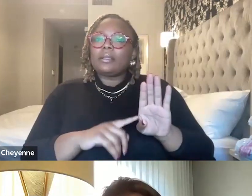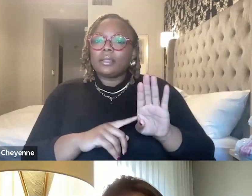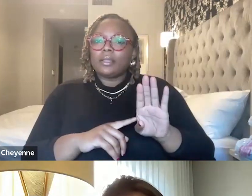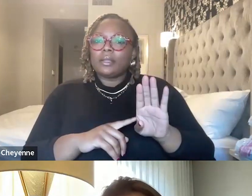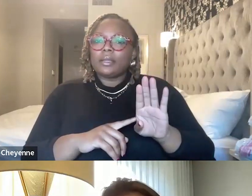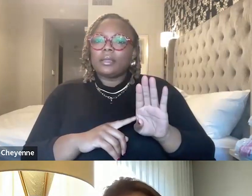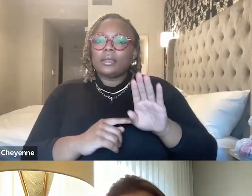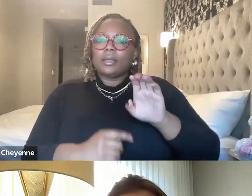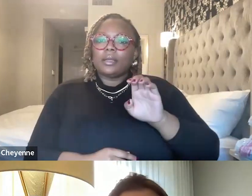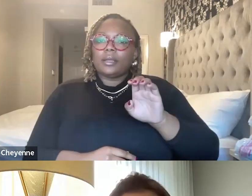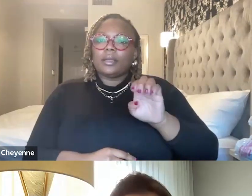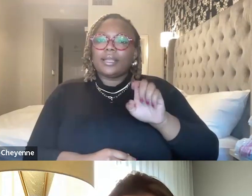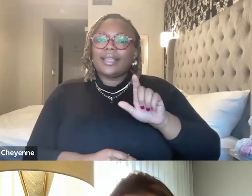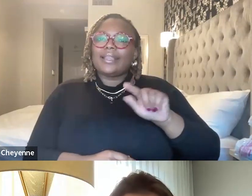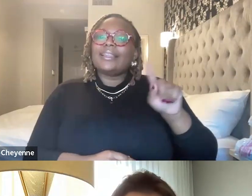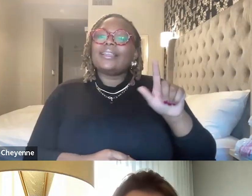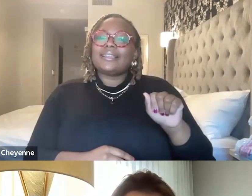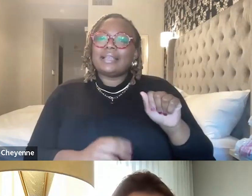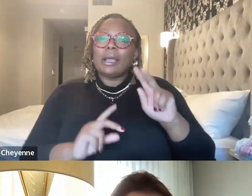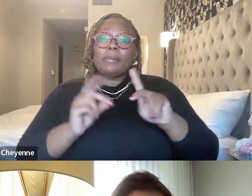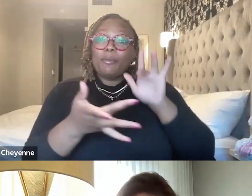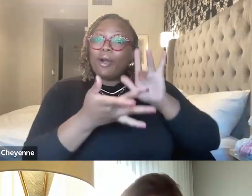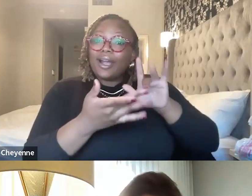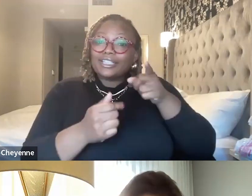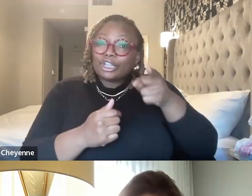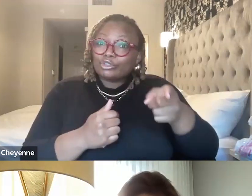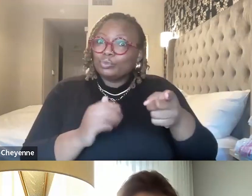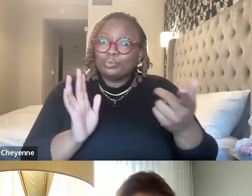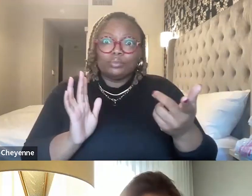Eliza, people contact you,